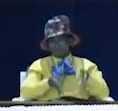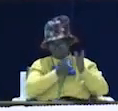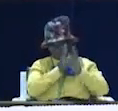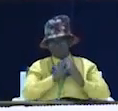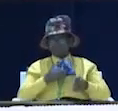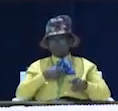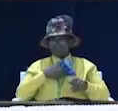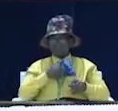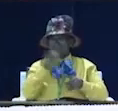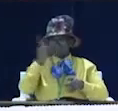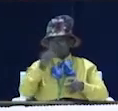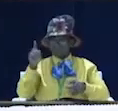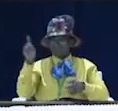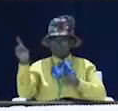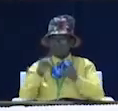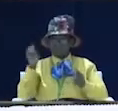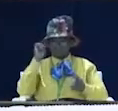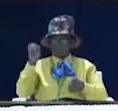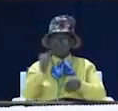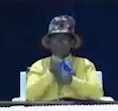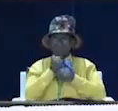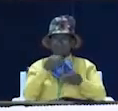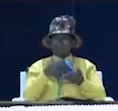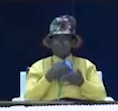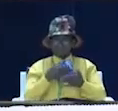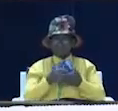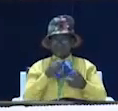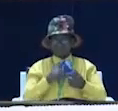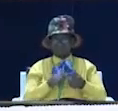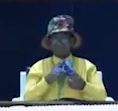jet? Etc., etc.